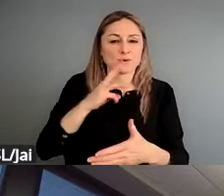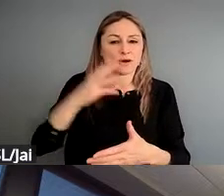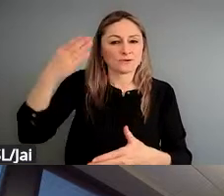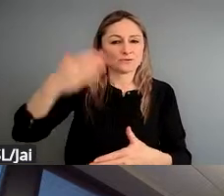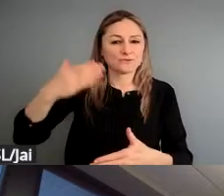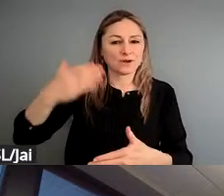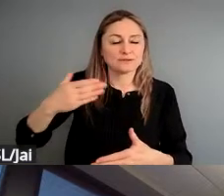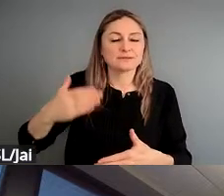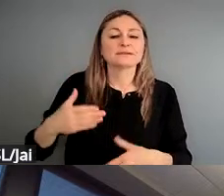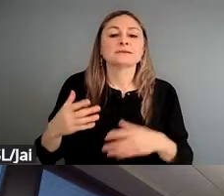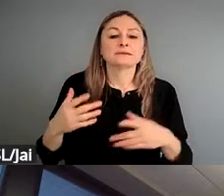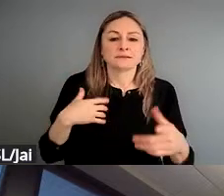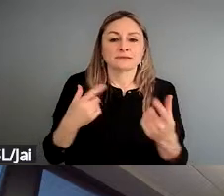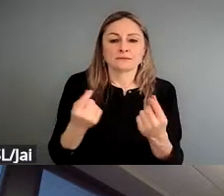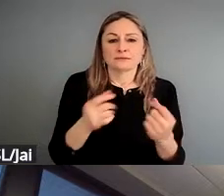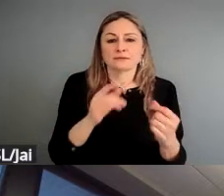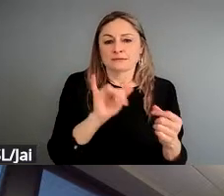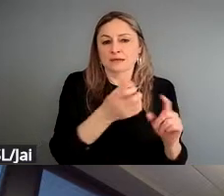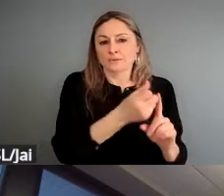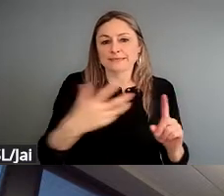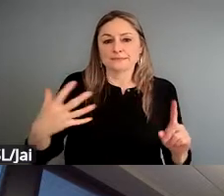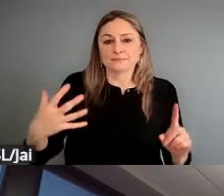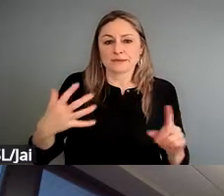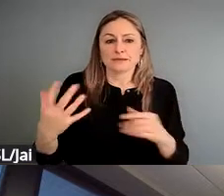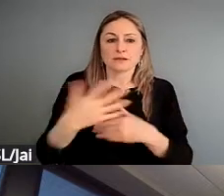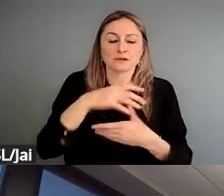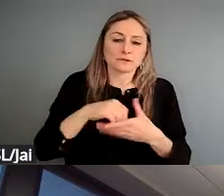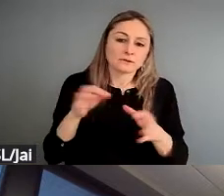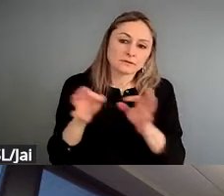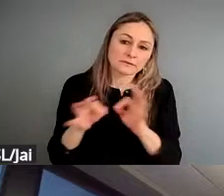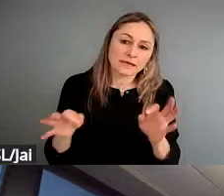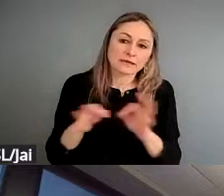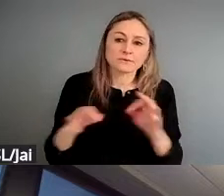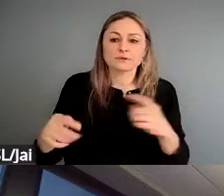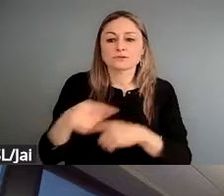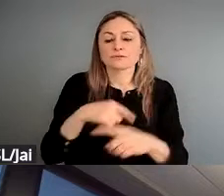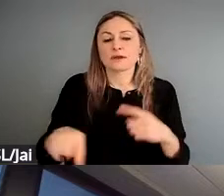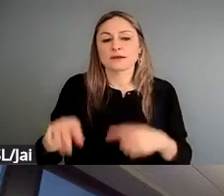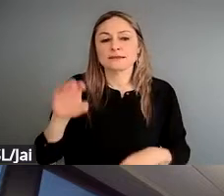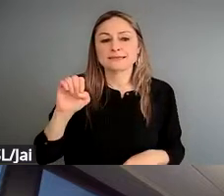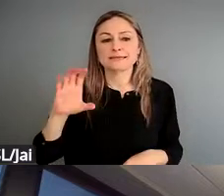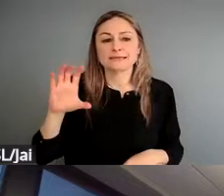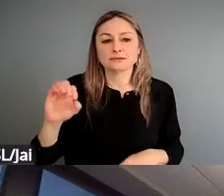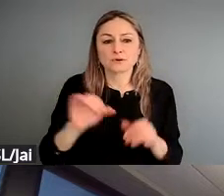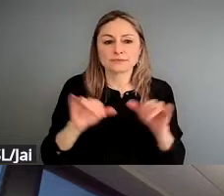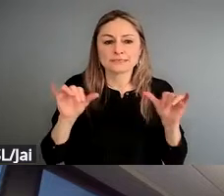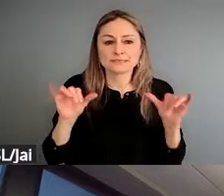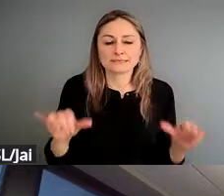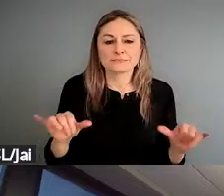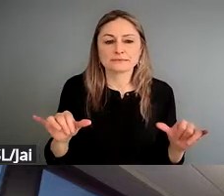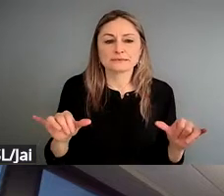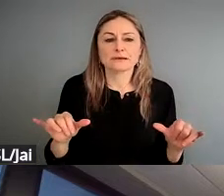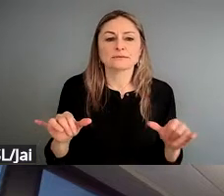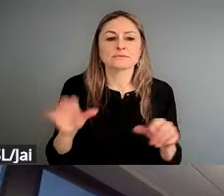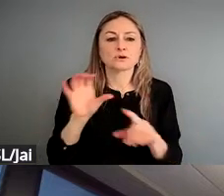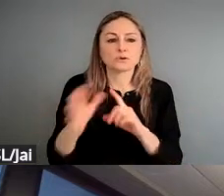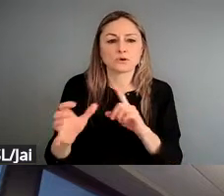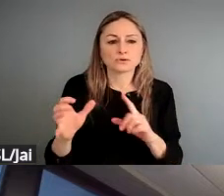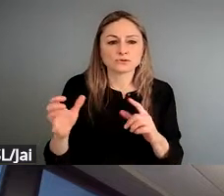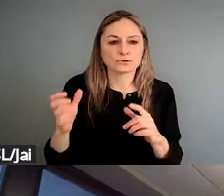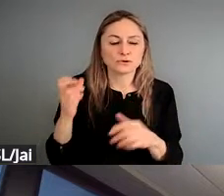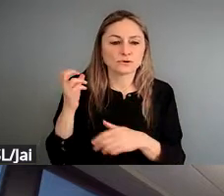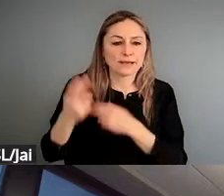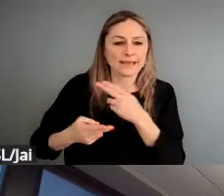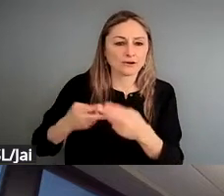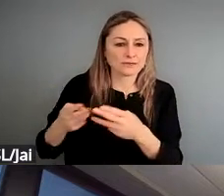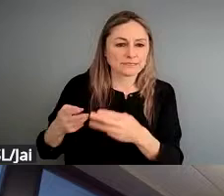we expanded this to include language around ecosystem health, cultural heritage, and